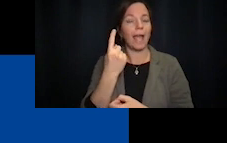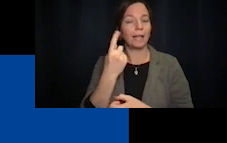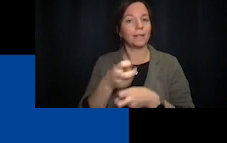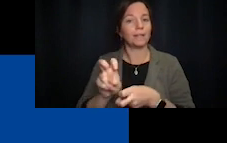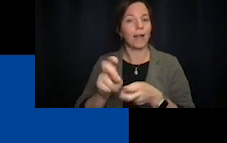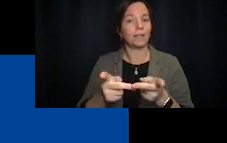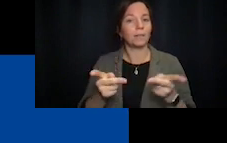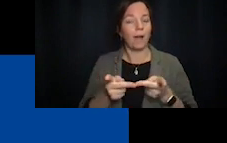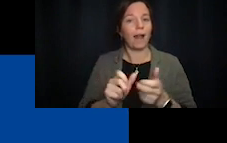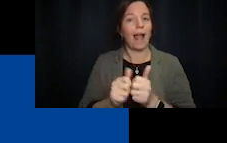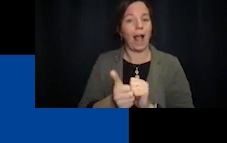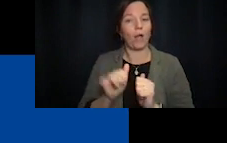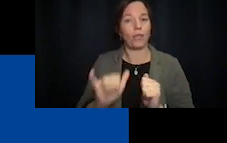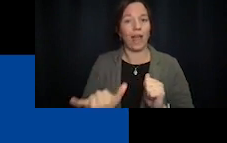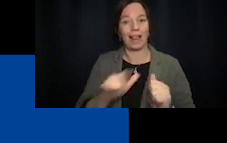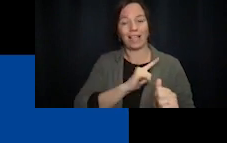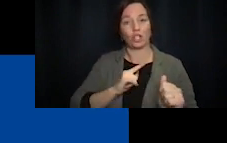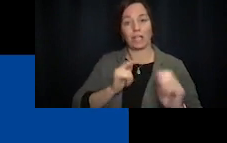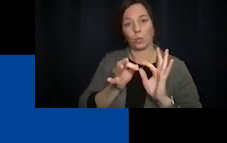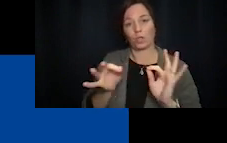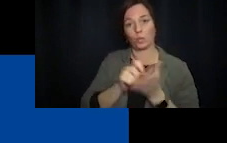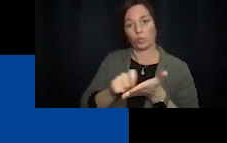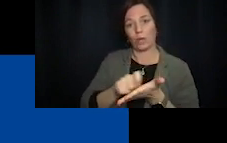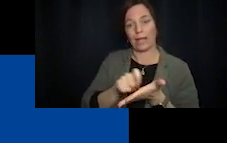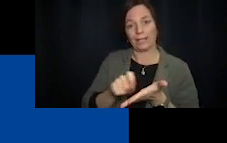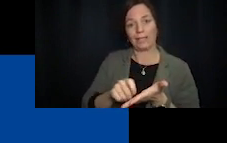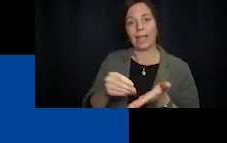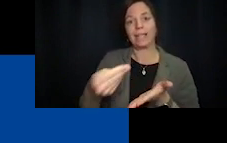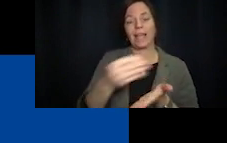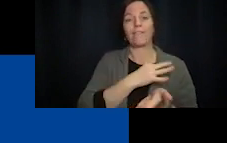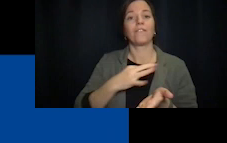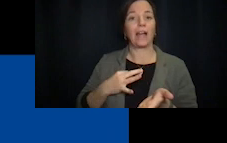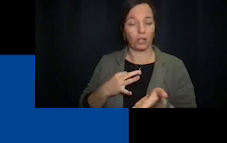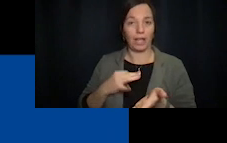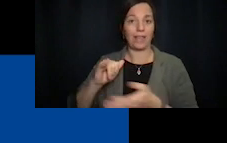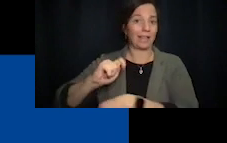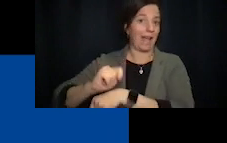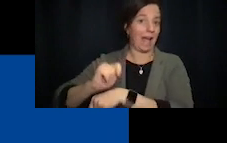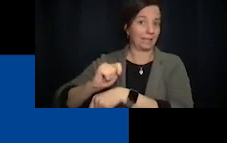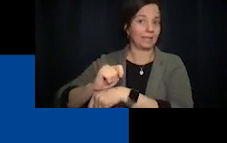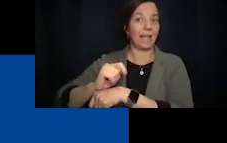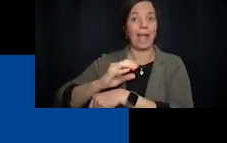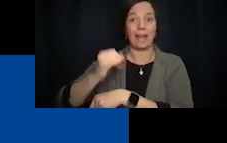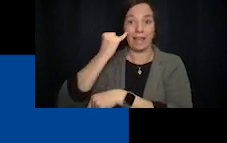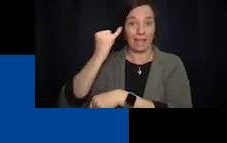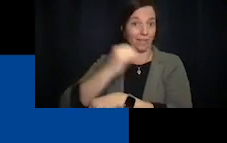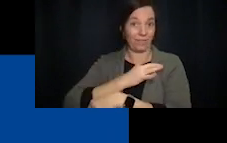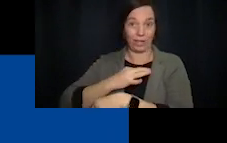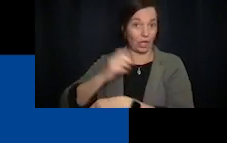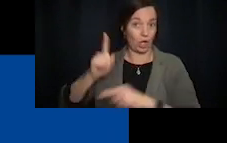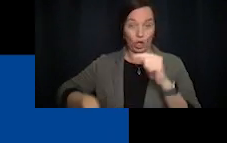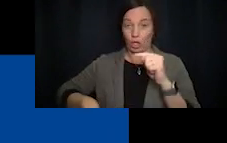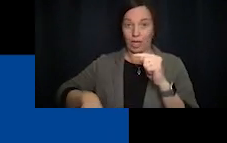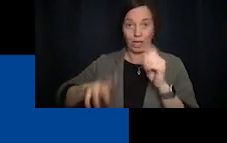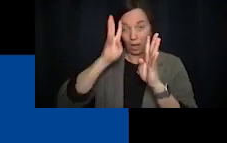the framework was written, or the legislation was written rather, gave faculty the task, and if the faculty couldn't come up with a single